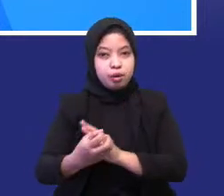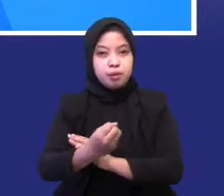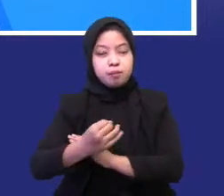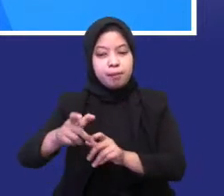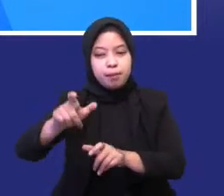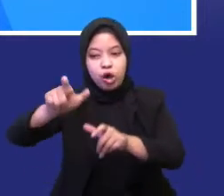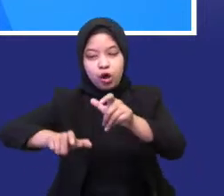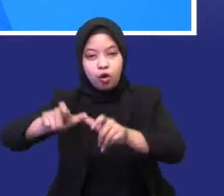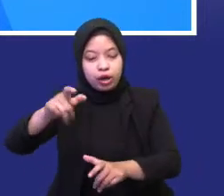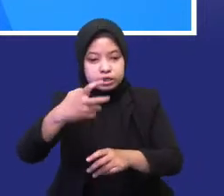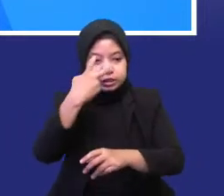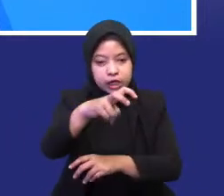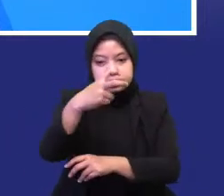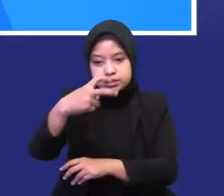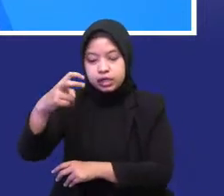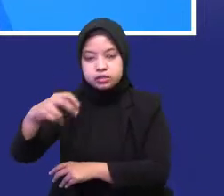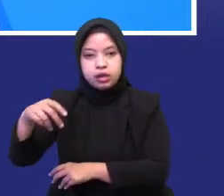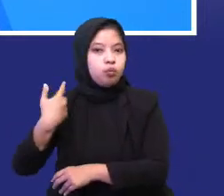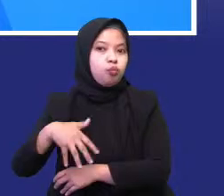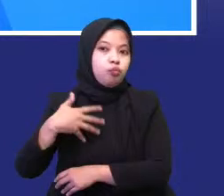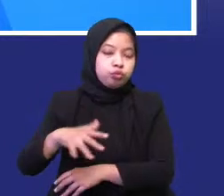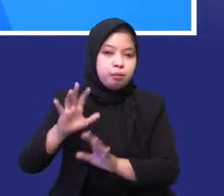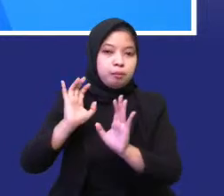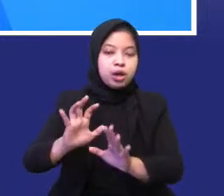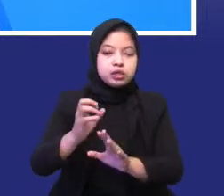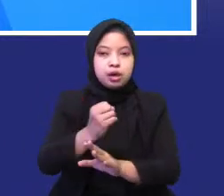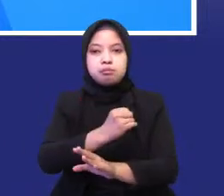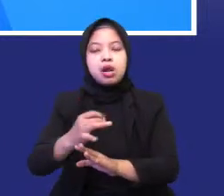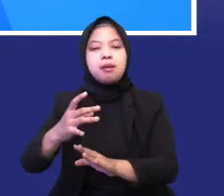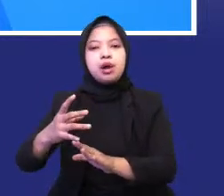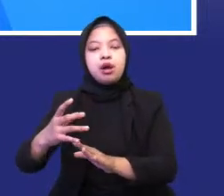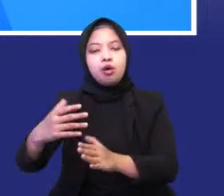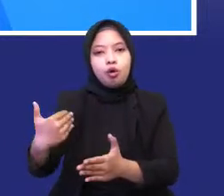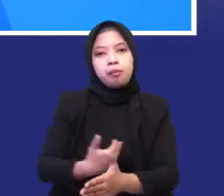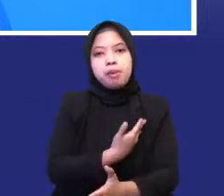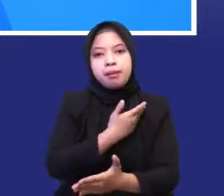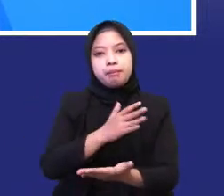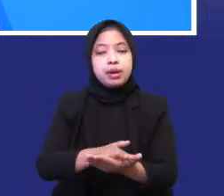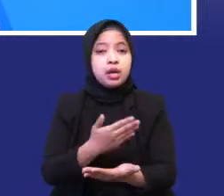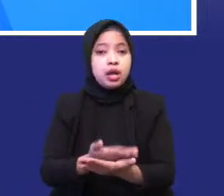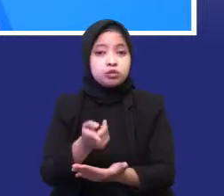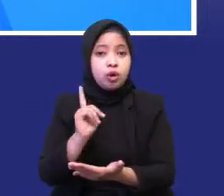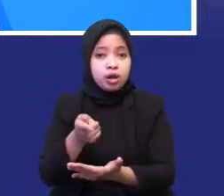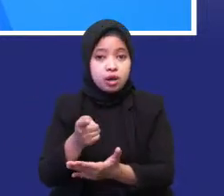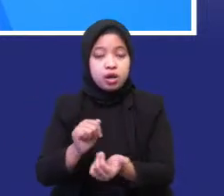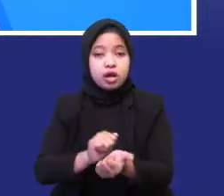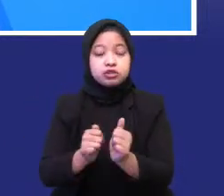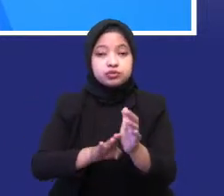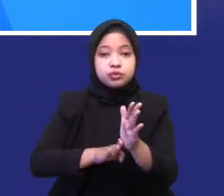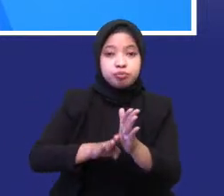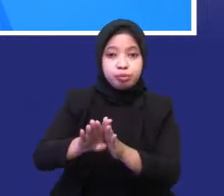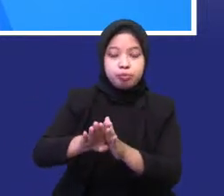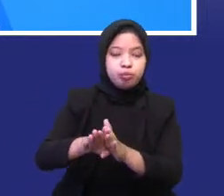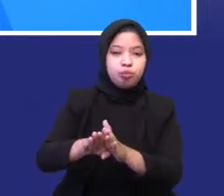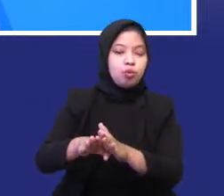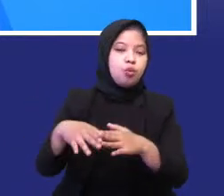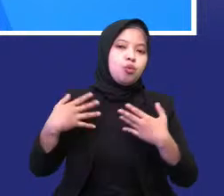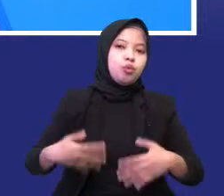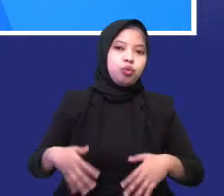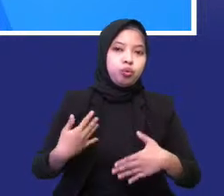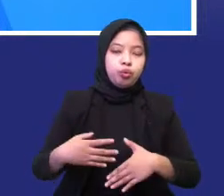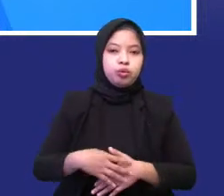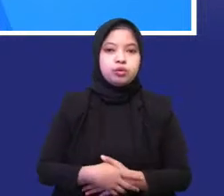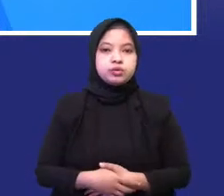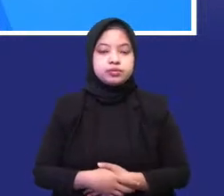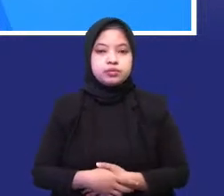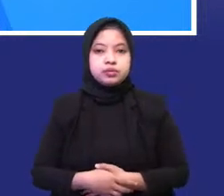subvariants, but the sequence proportion is still quite low. And in the midst of the predicting its potential to cause